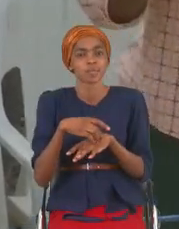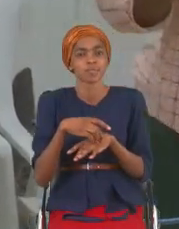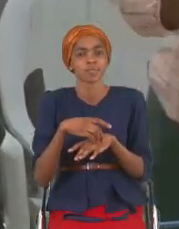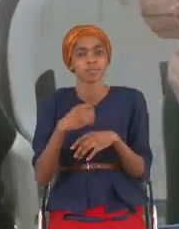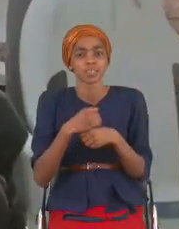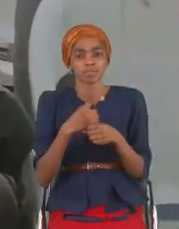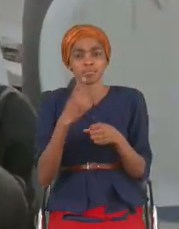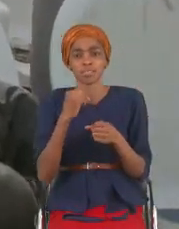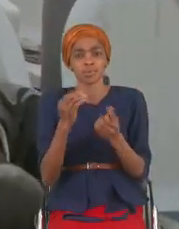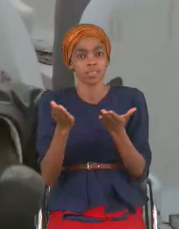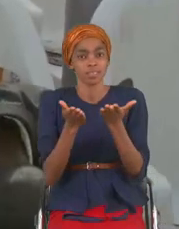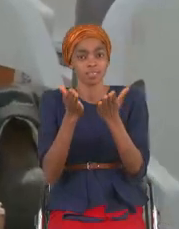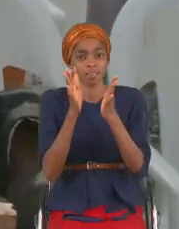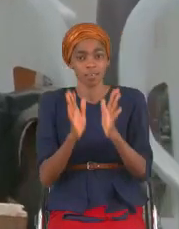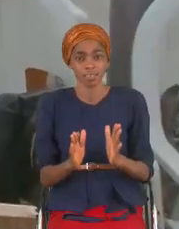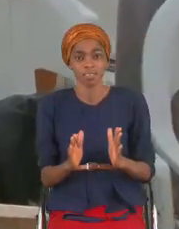make you a steward.